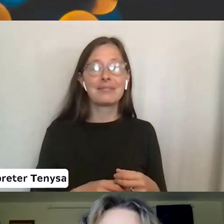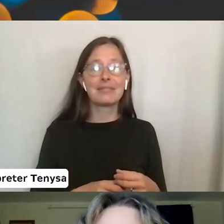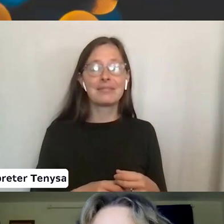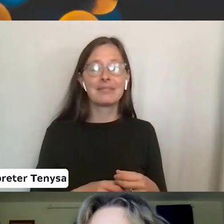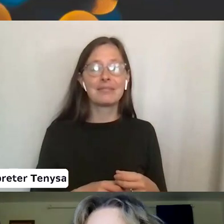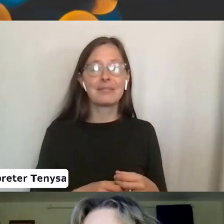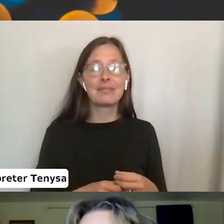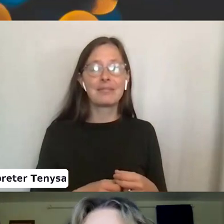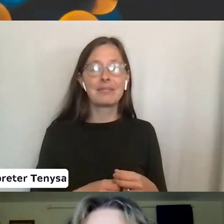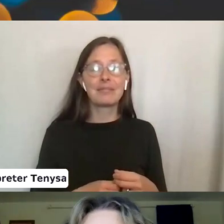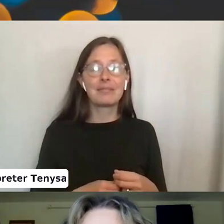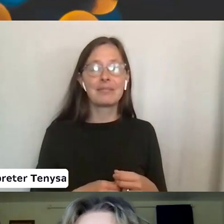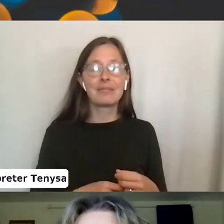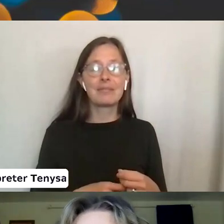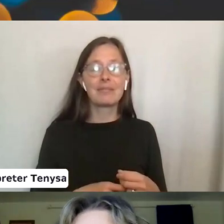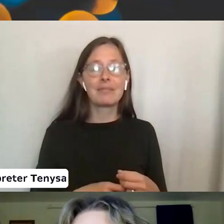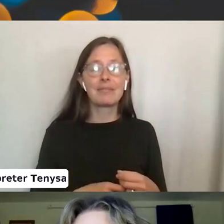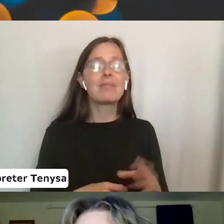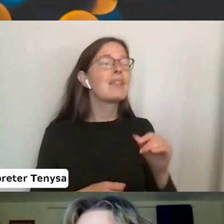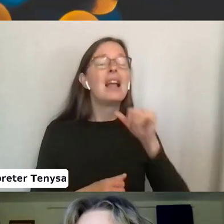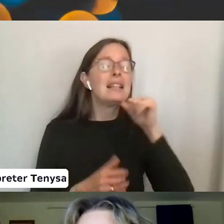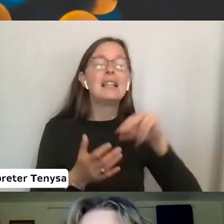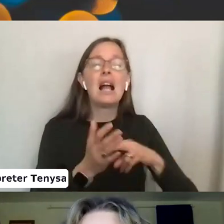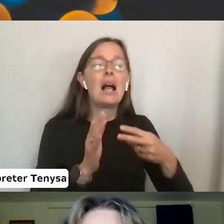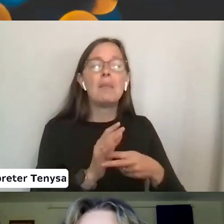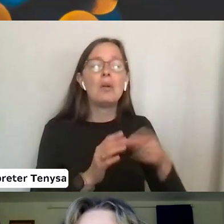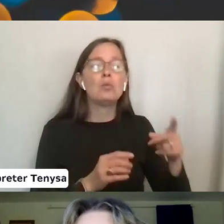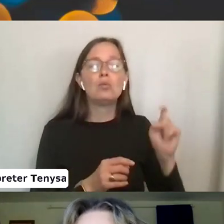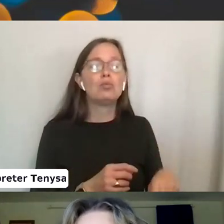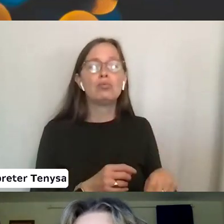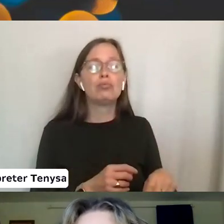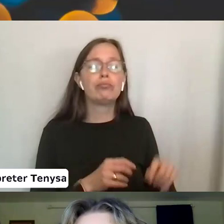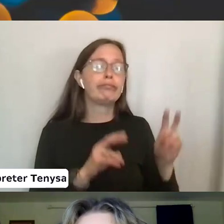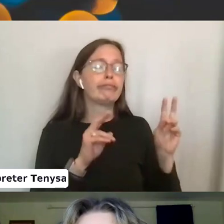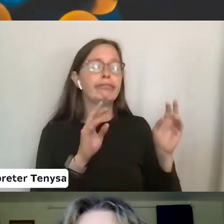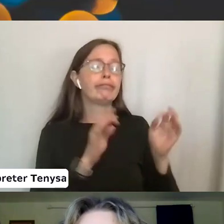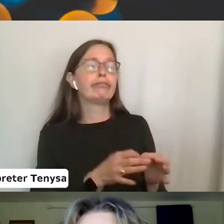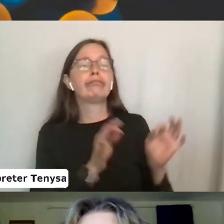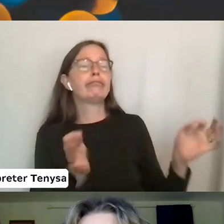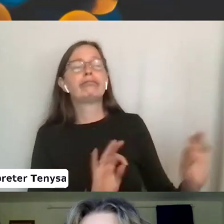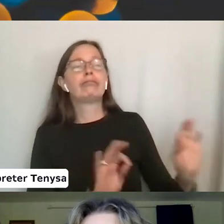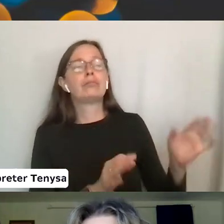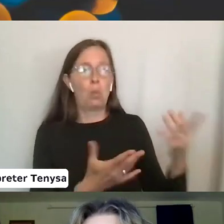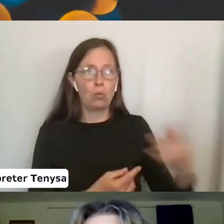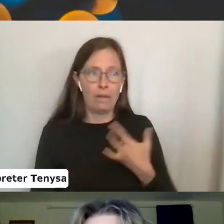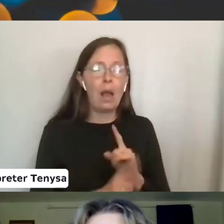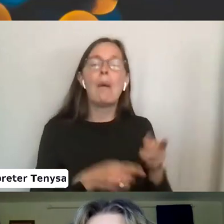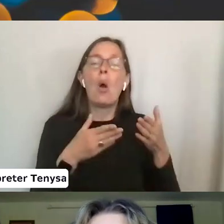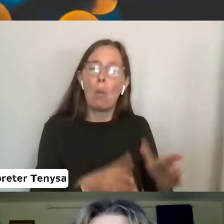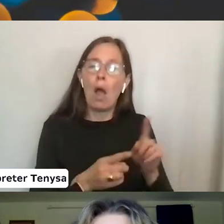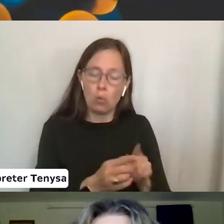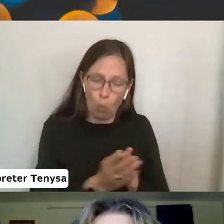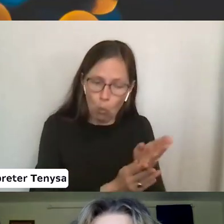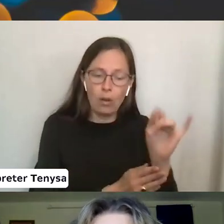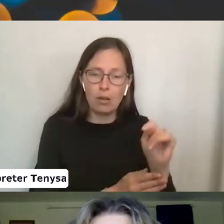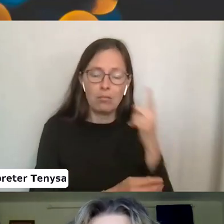doesn't make that to invalidate how you're feeling. Just goes, this is just a way to get through it, because you are